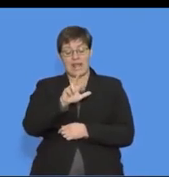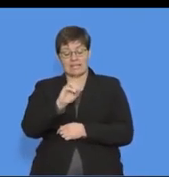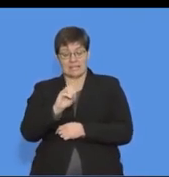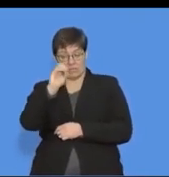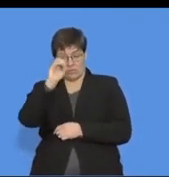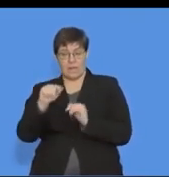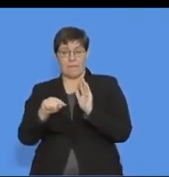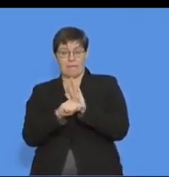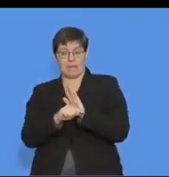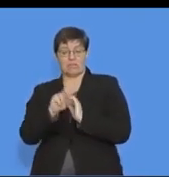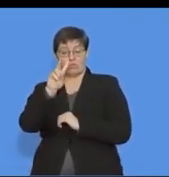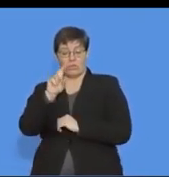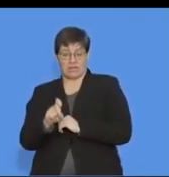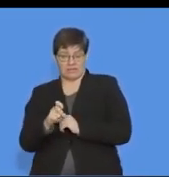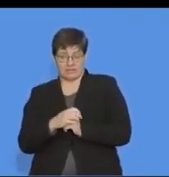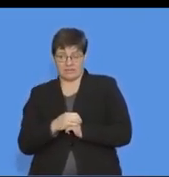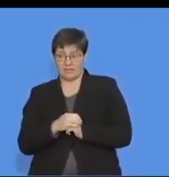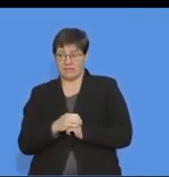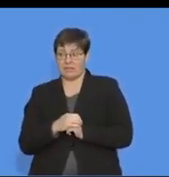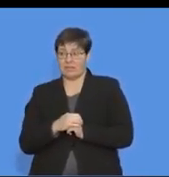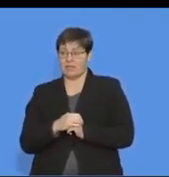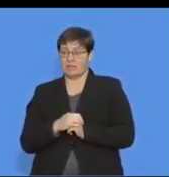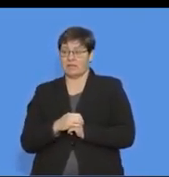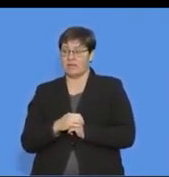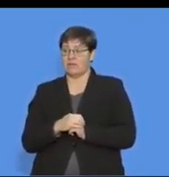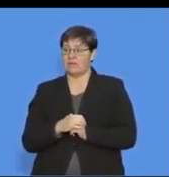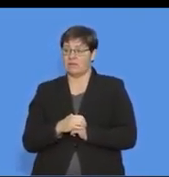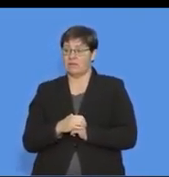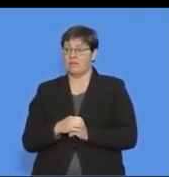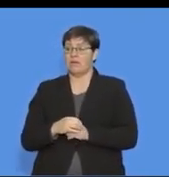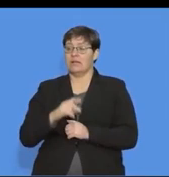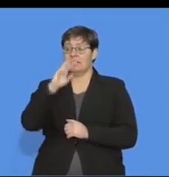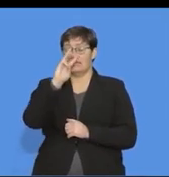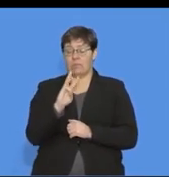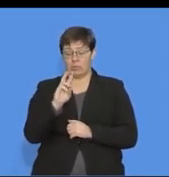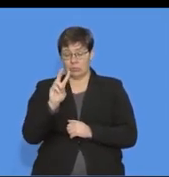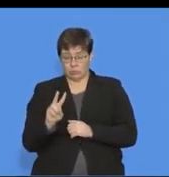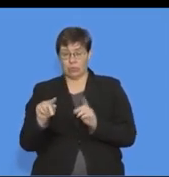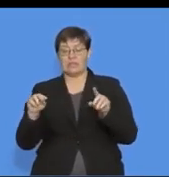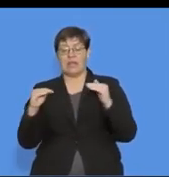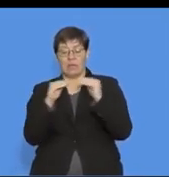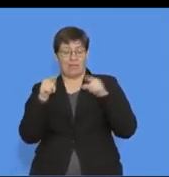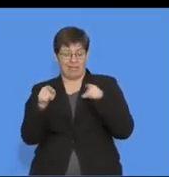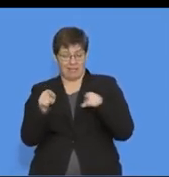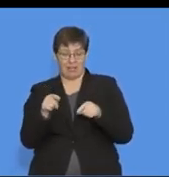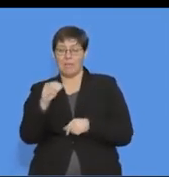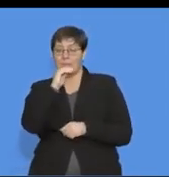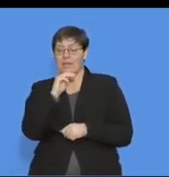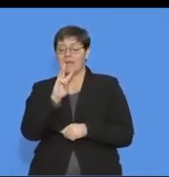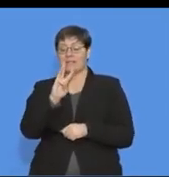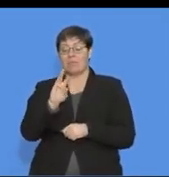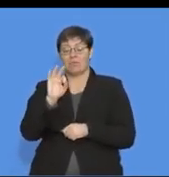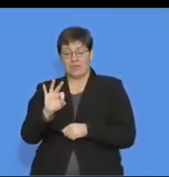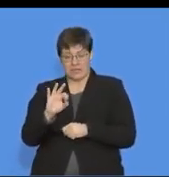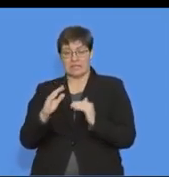degrees minus 2x, and W2 will be equals to that. It makes W3 to